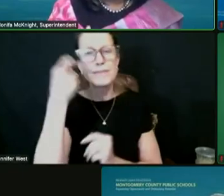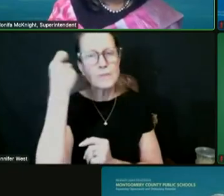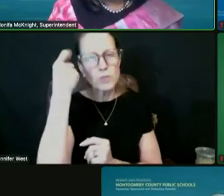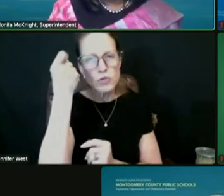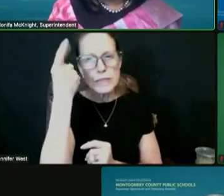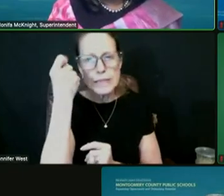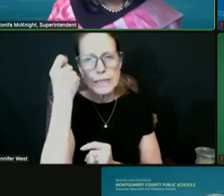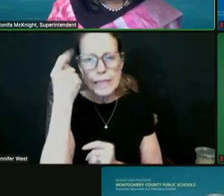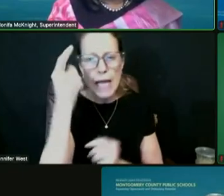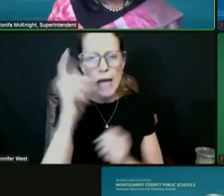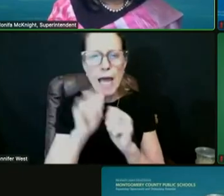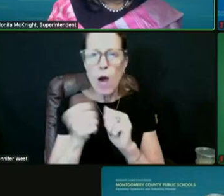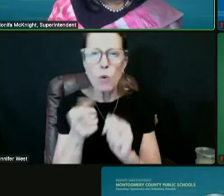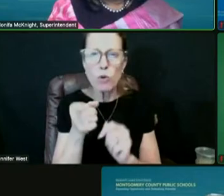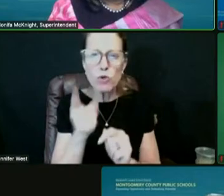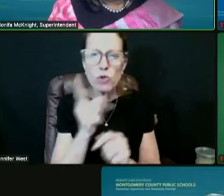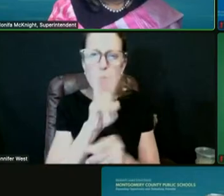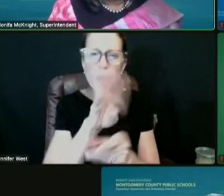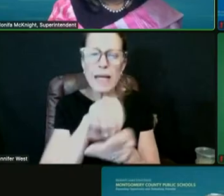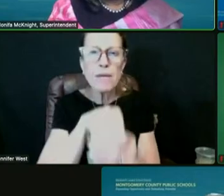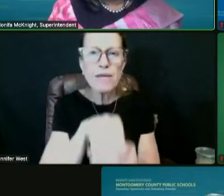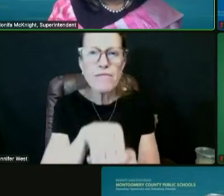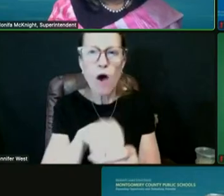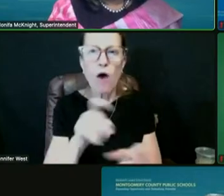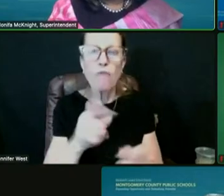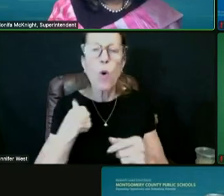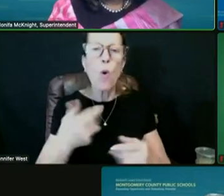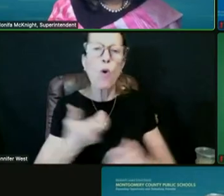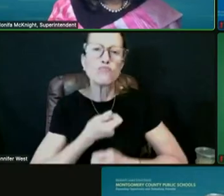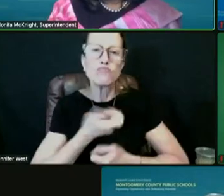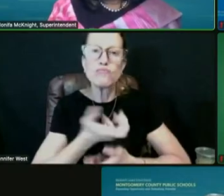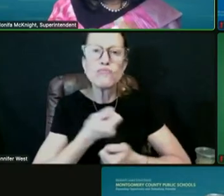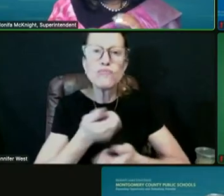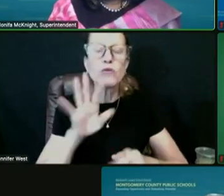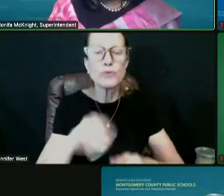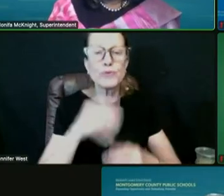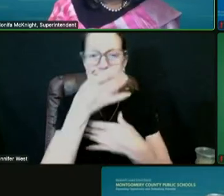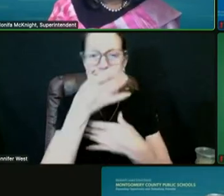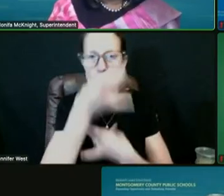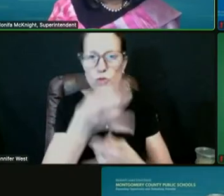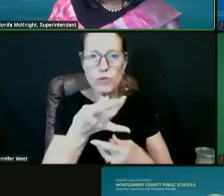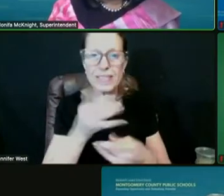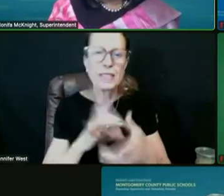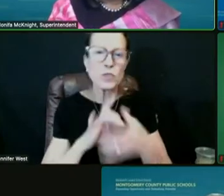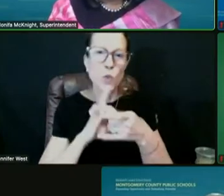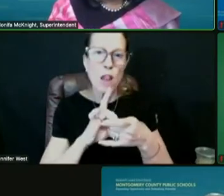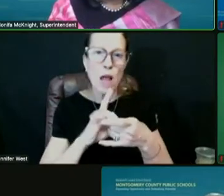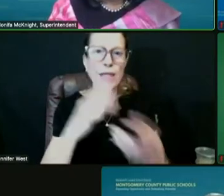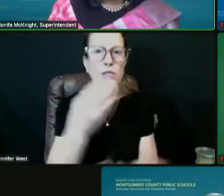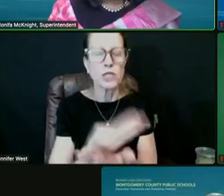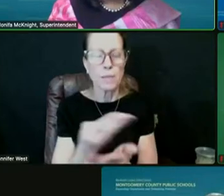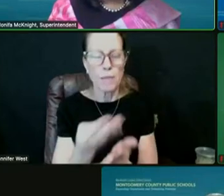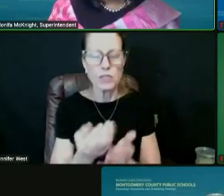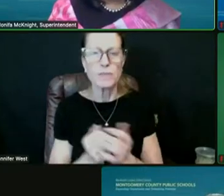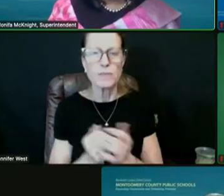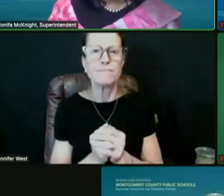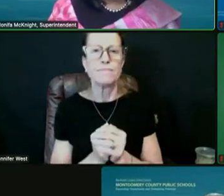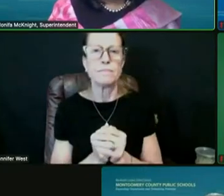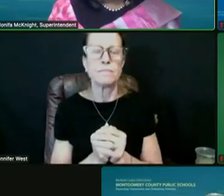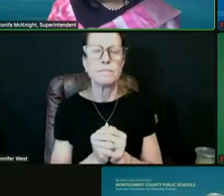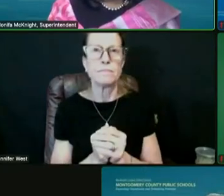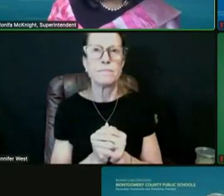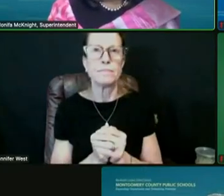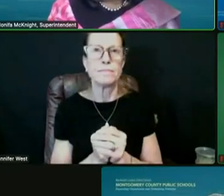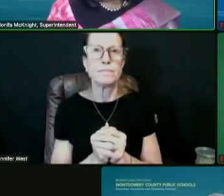can become involved or be able to share your interests as it relates to our budget. I also want to begin by giving thanks to those